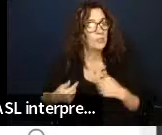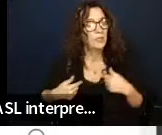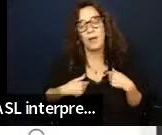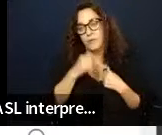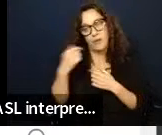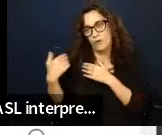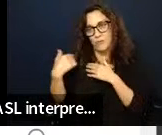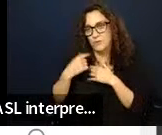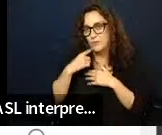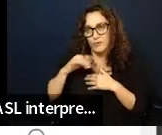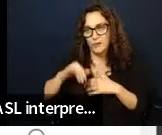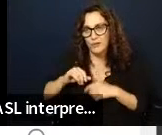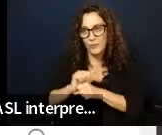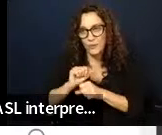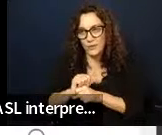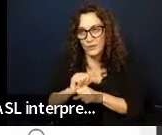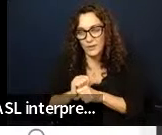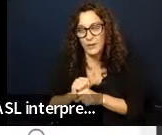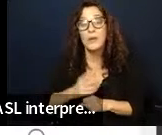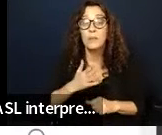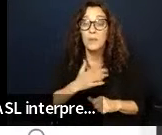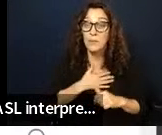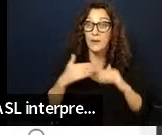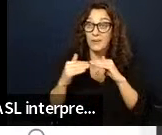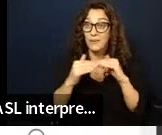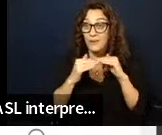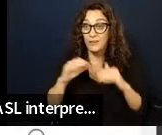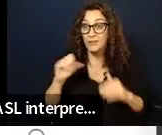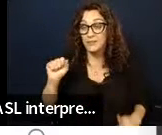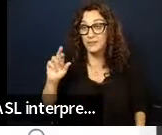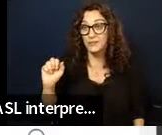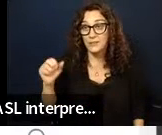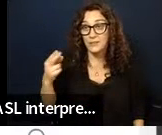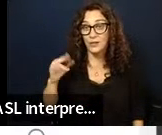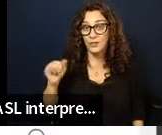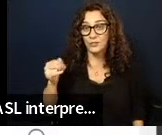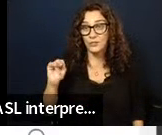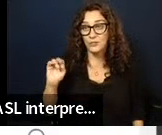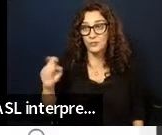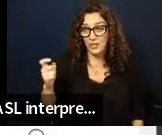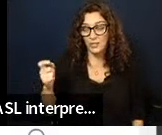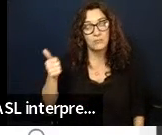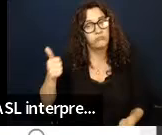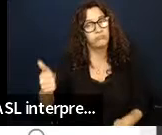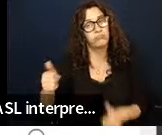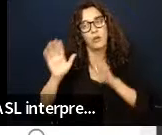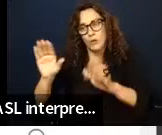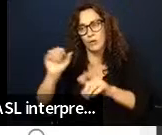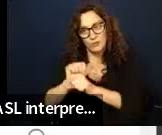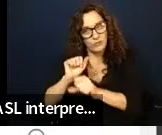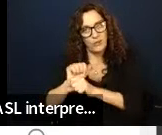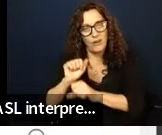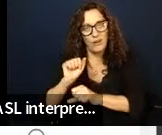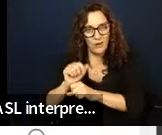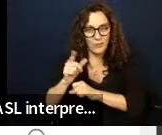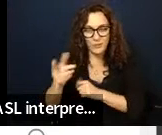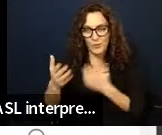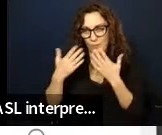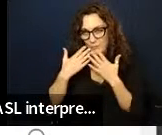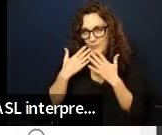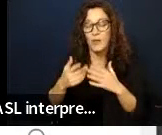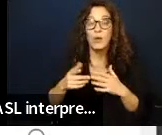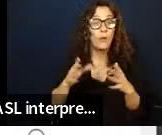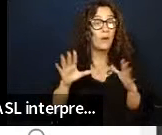for the work on this, my colleague Sarah Jenks is and has done a tremendous job. And we would also love